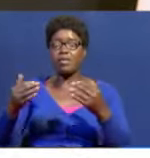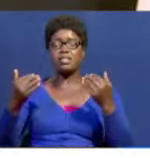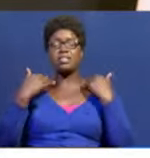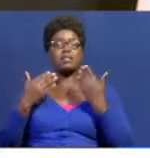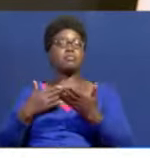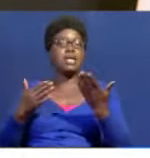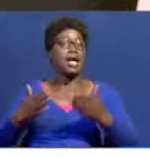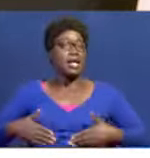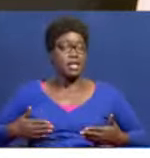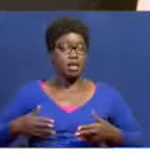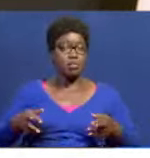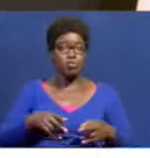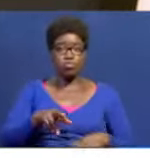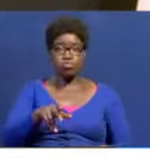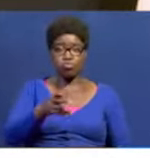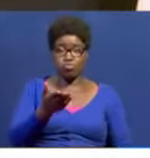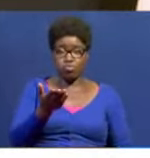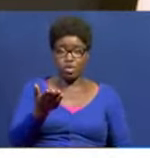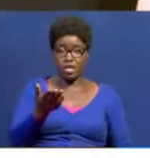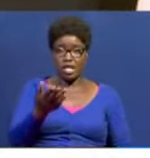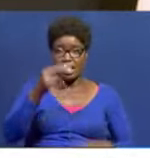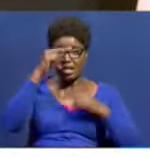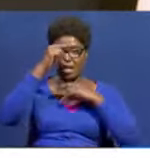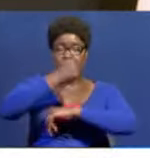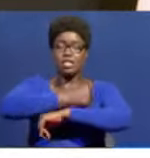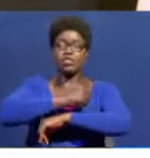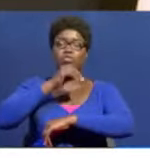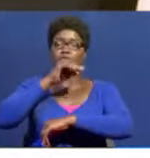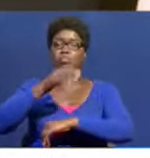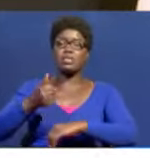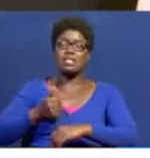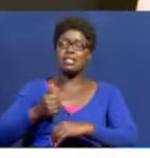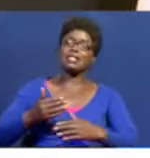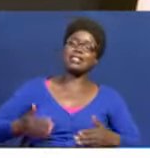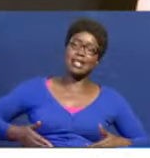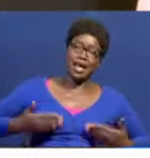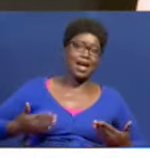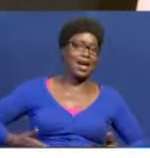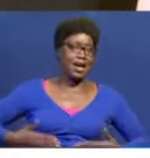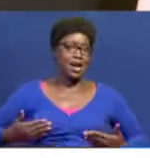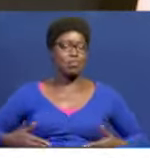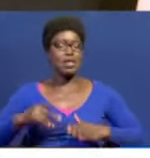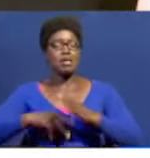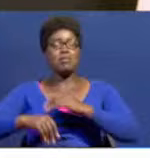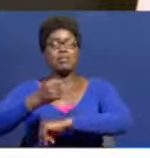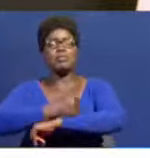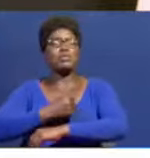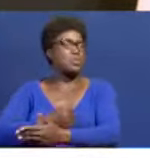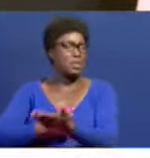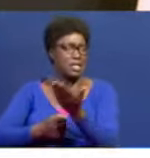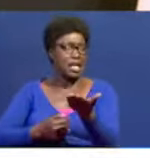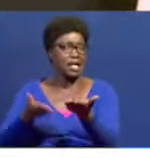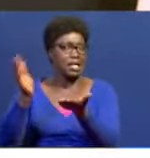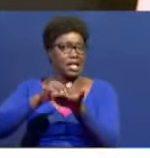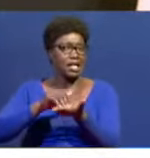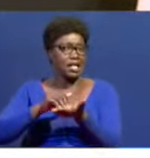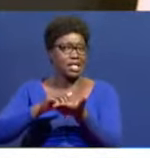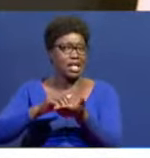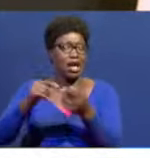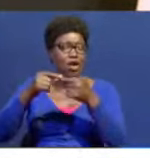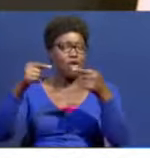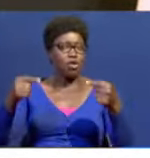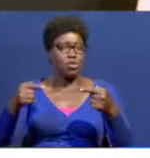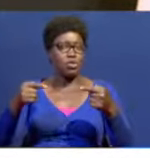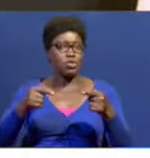People are very happy with that road. The secondary school there, the boys and girls are very happy. The primary schools are there. And again, contrary